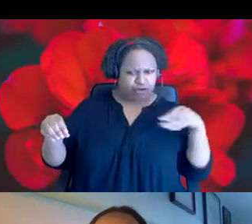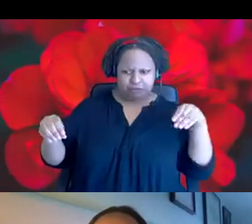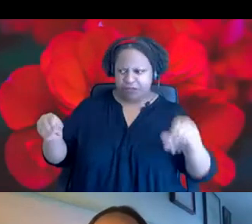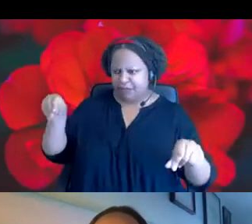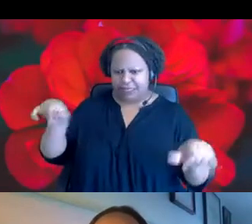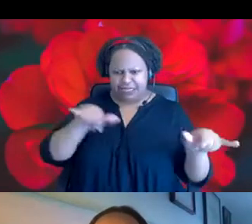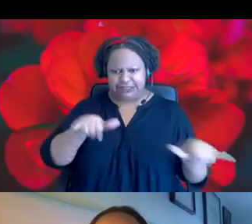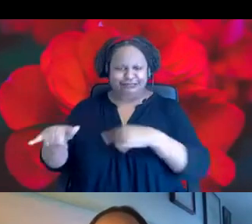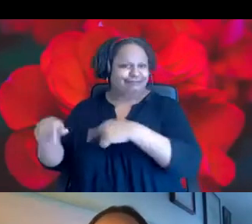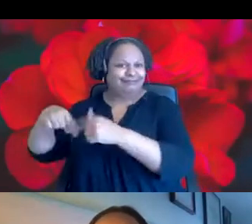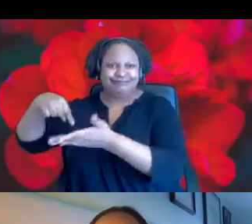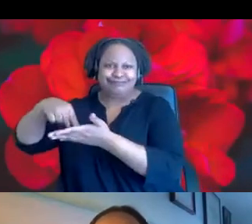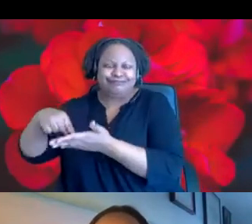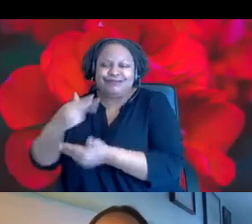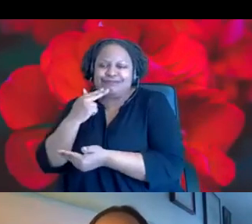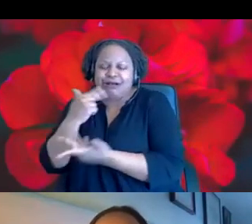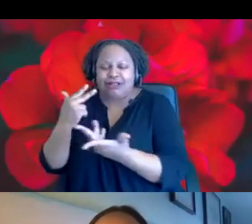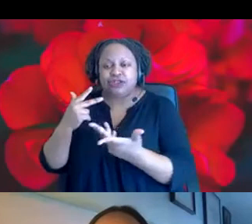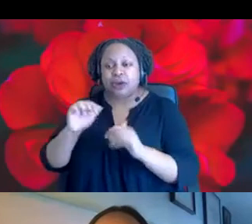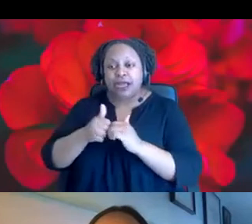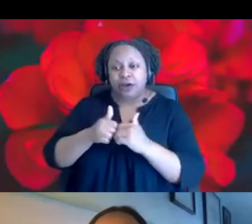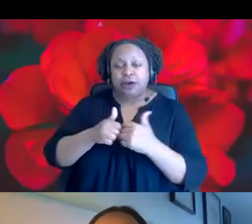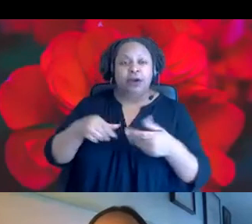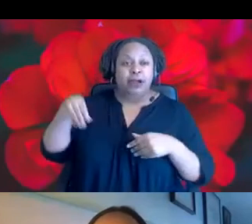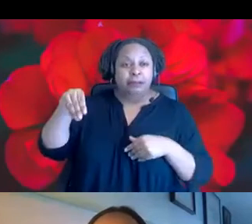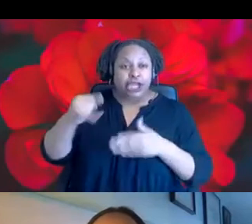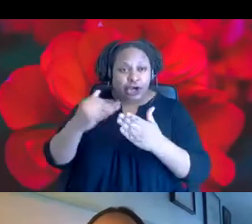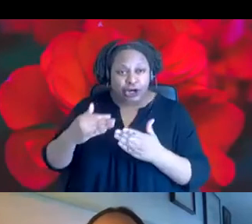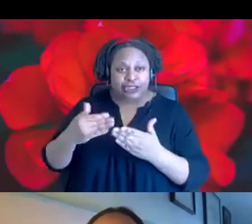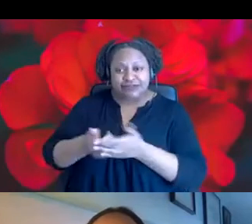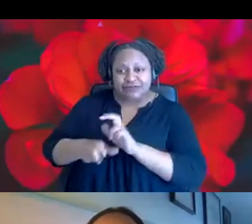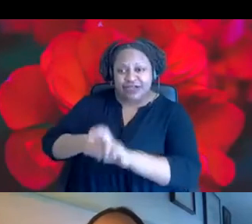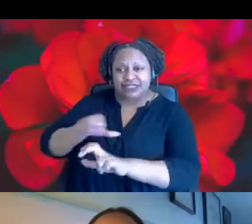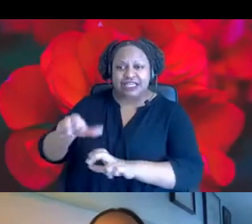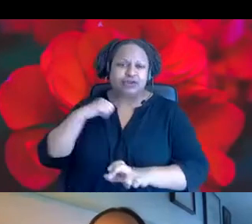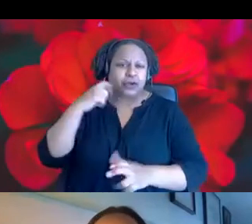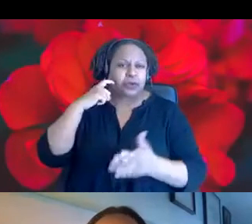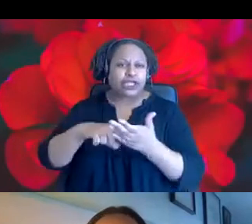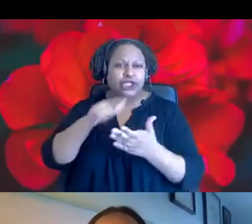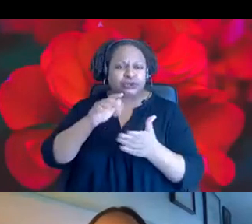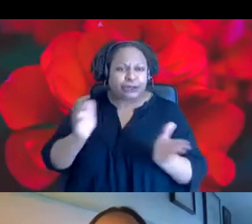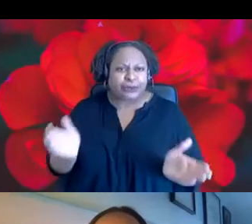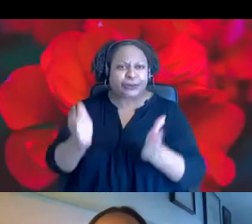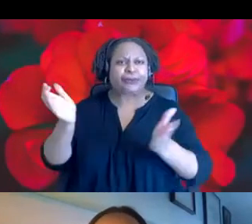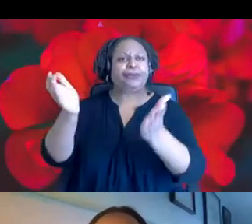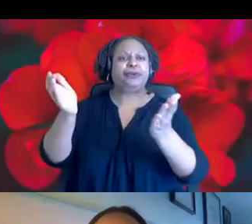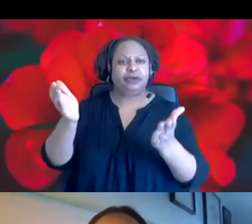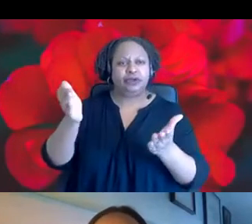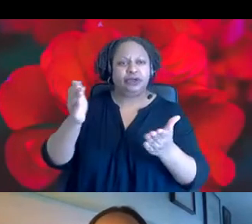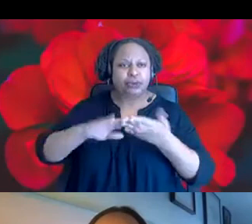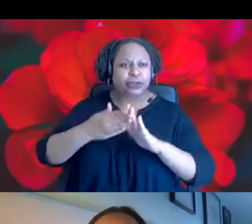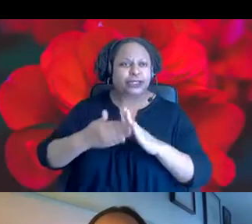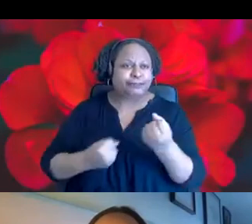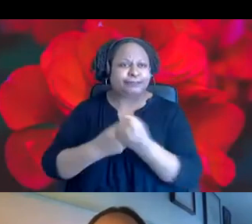you invest in, and how to recognize who's been propping up the community, who's been developing talent,